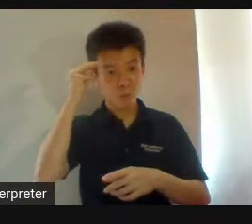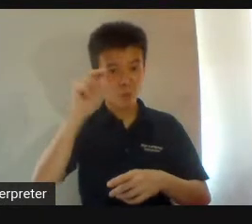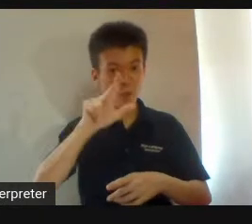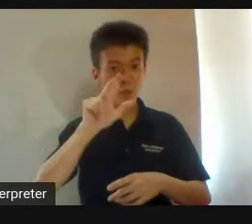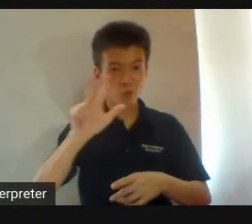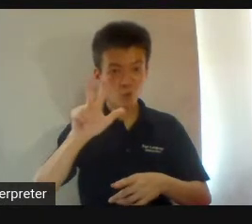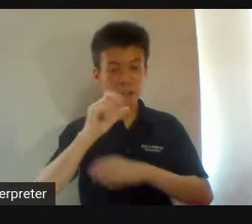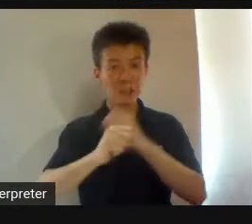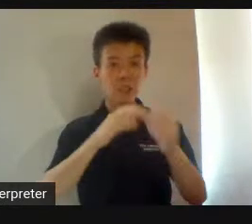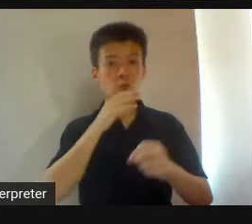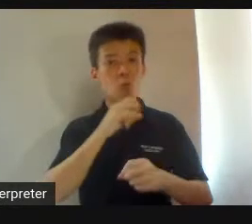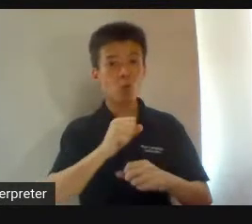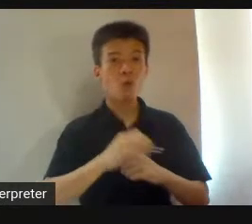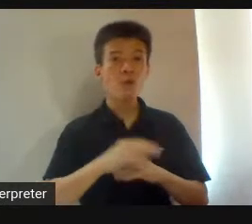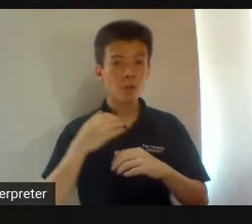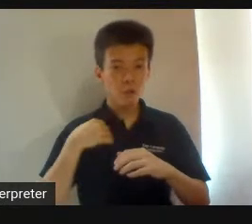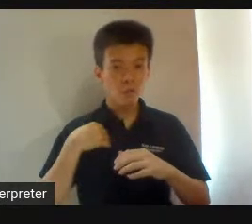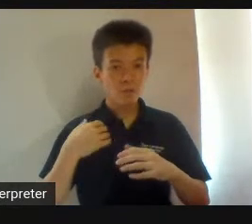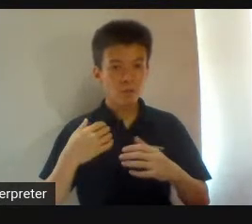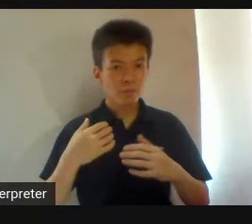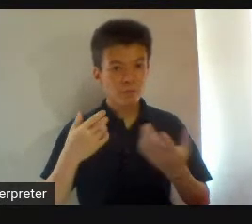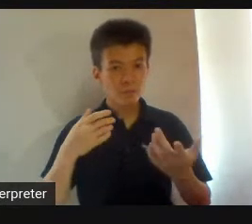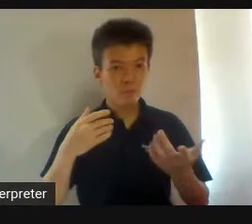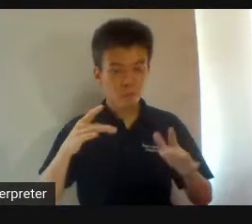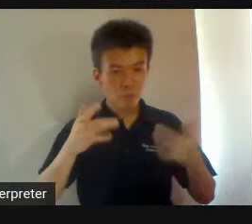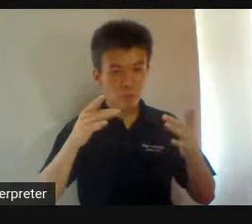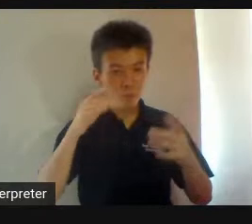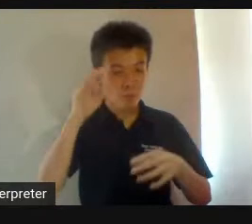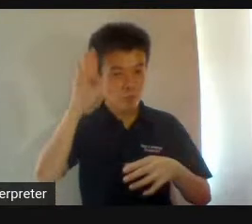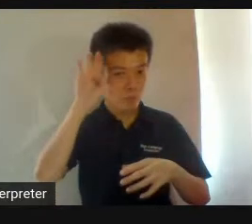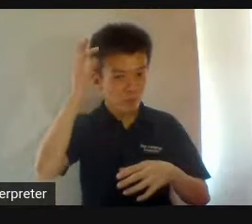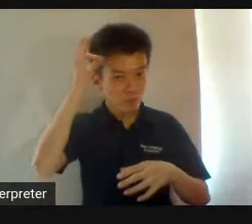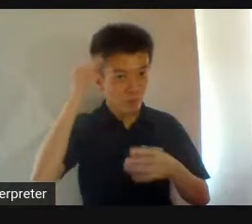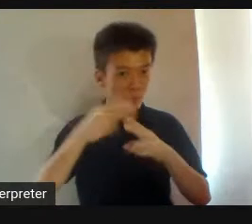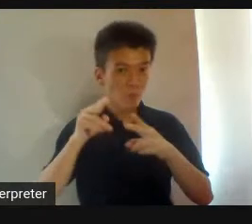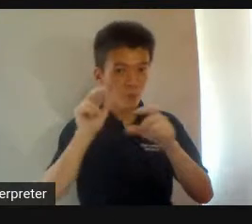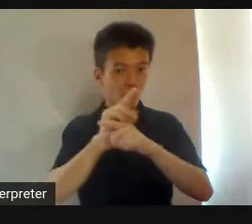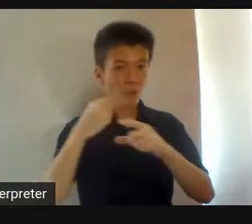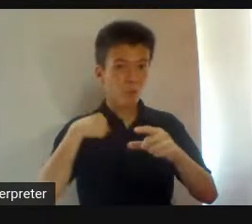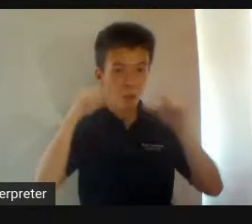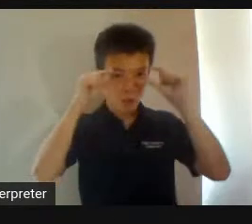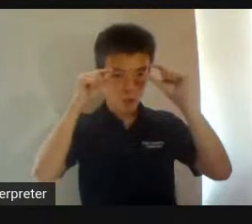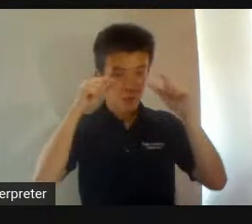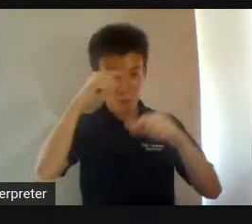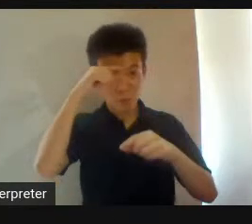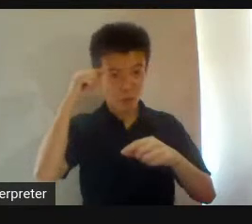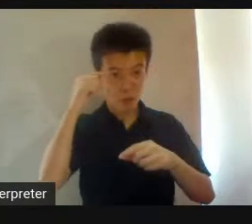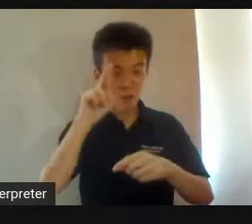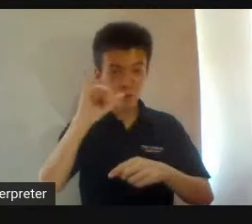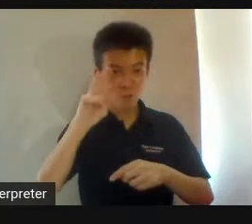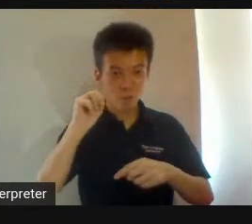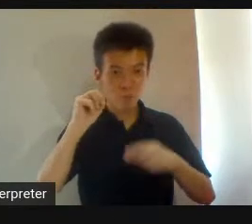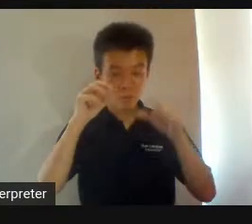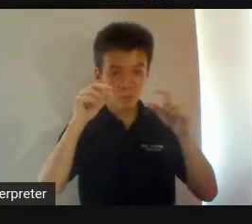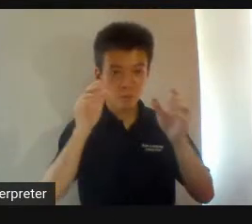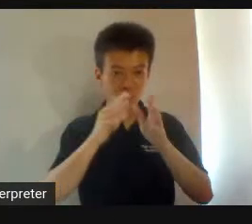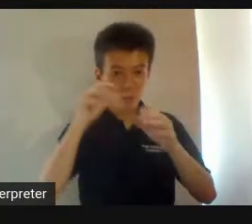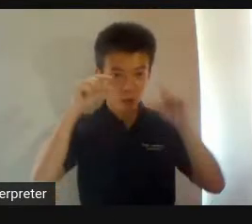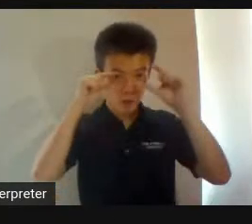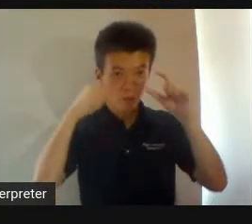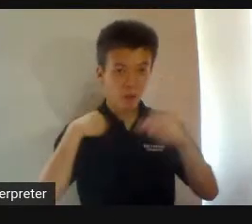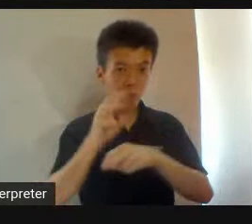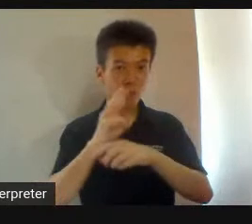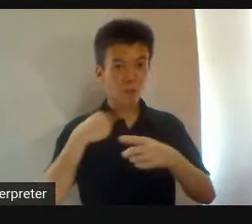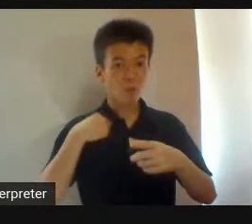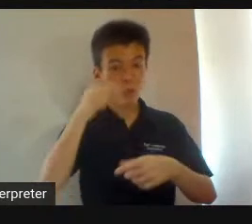33 years old. I have light brown short hair. I'm wearing my black rim reading glasses today. And I'm wearing